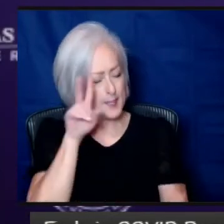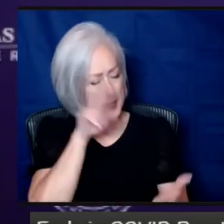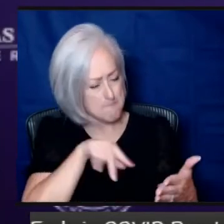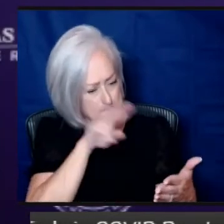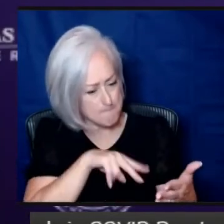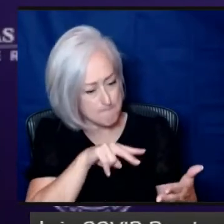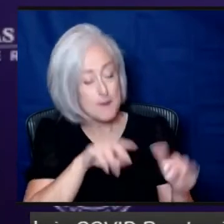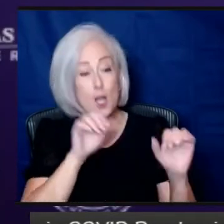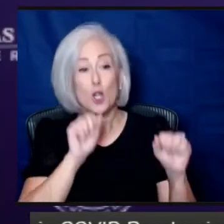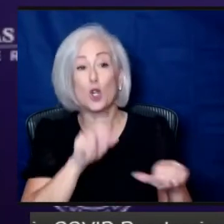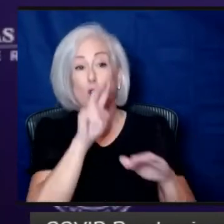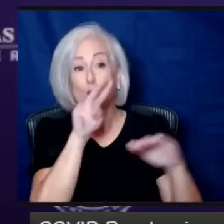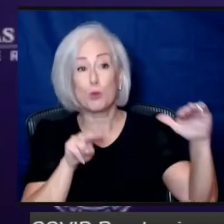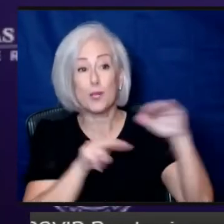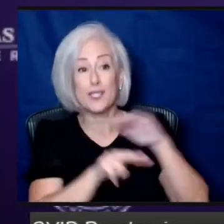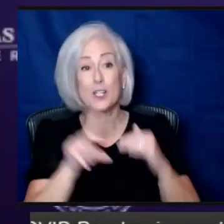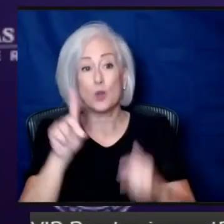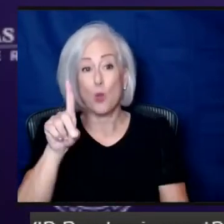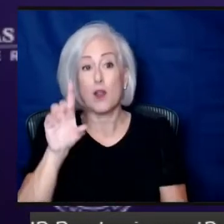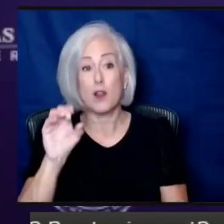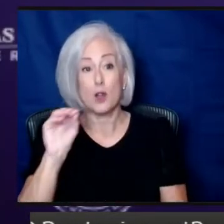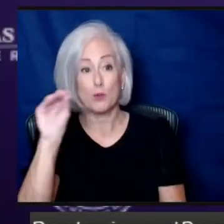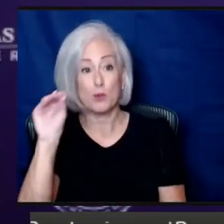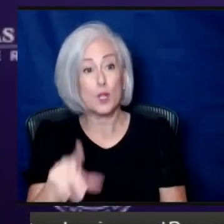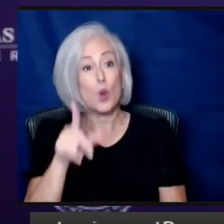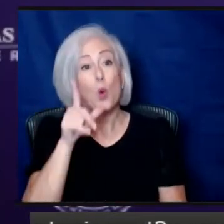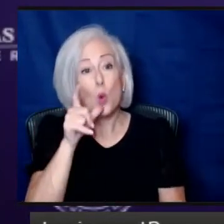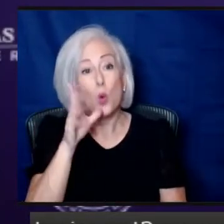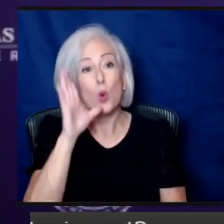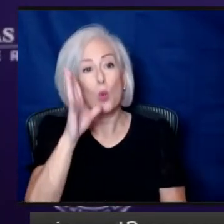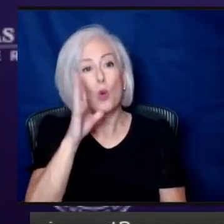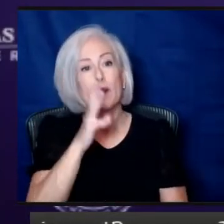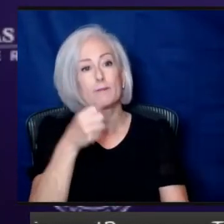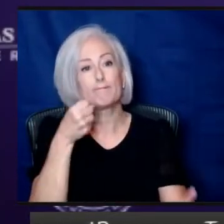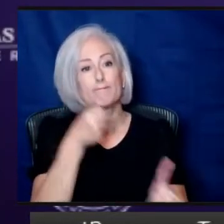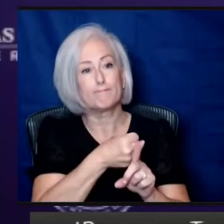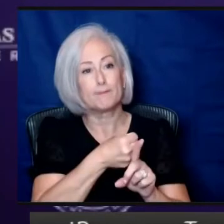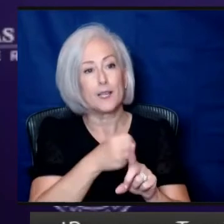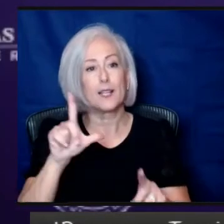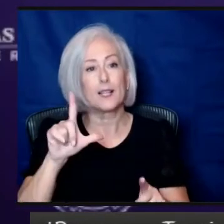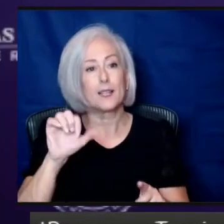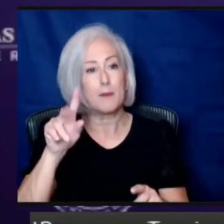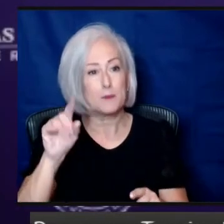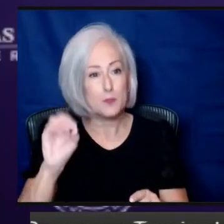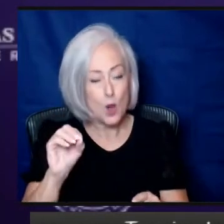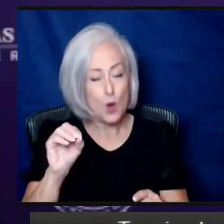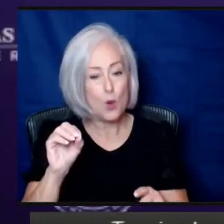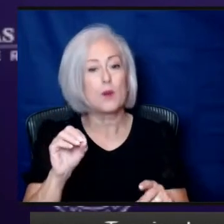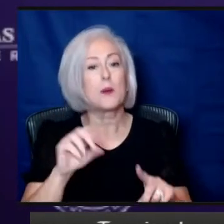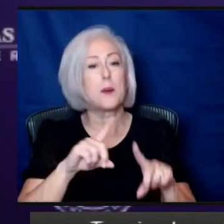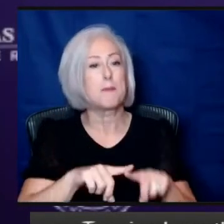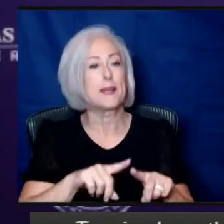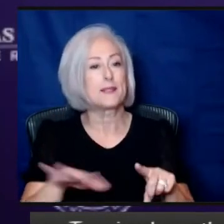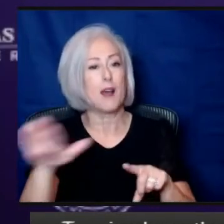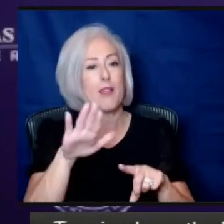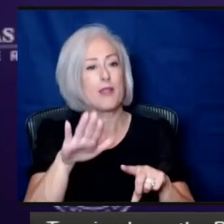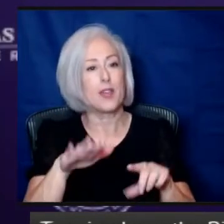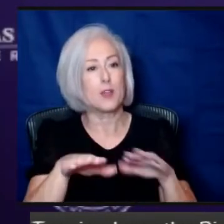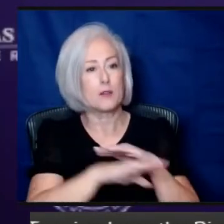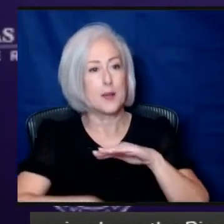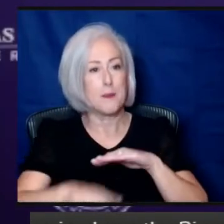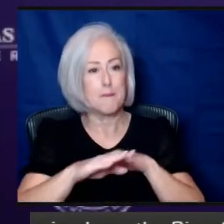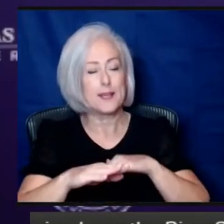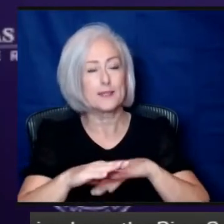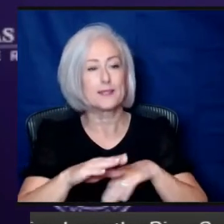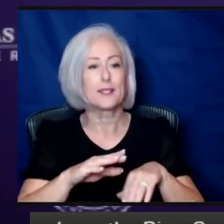with 100% accuracy who was going to have leptospirosis based on that basic lab work. And so really exciting